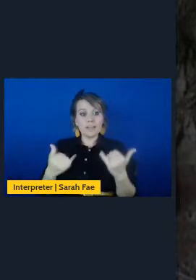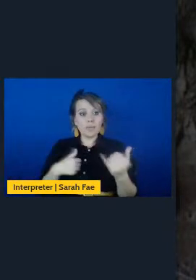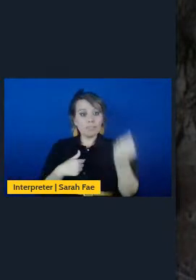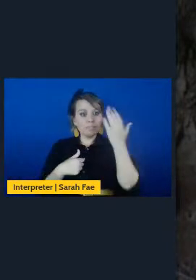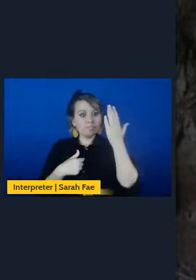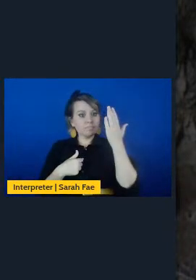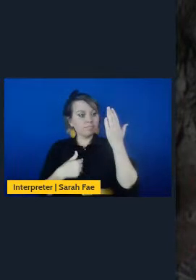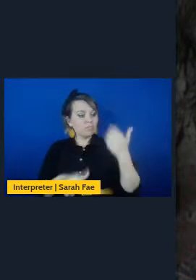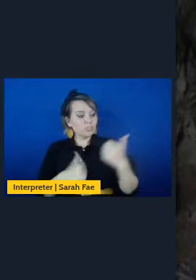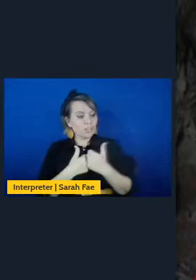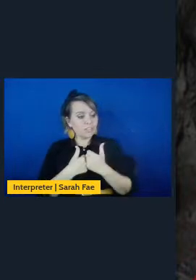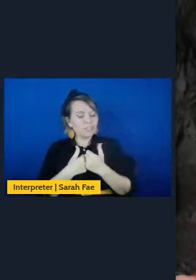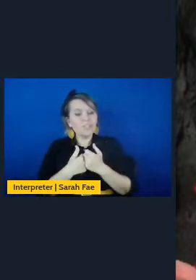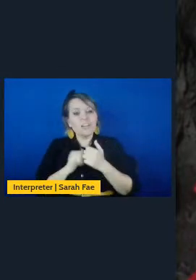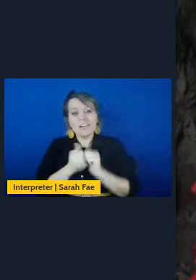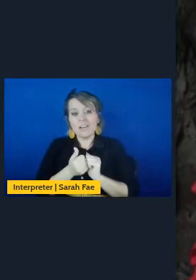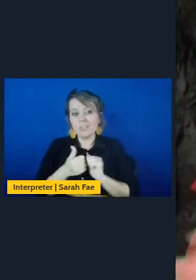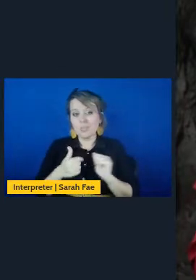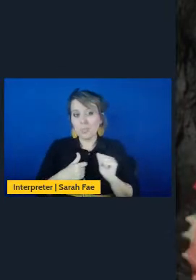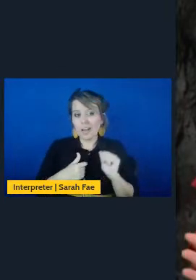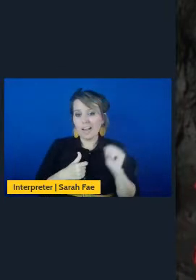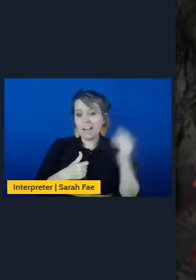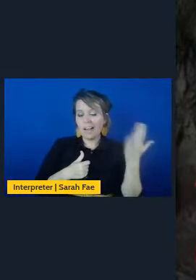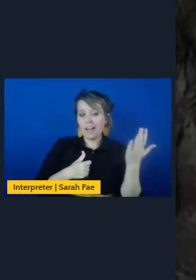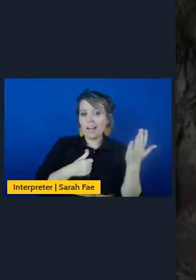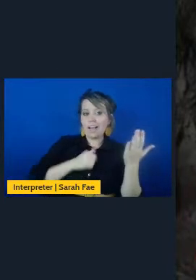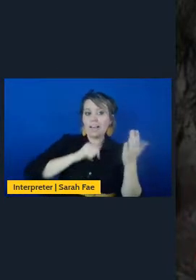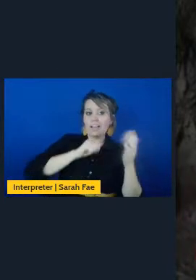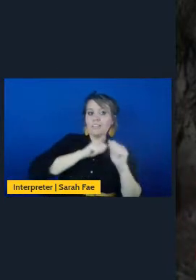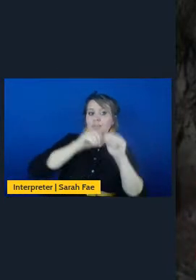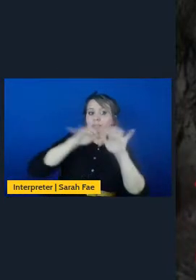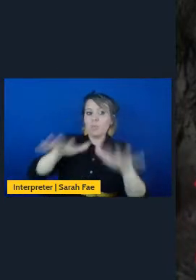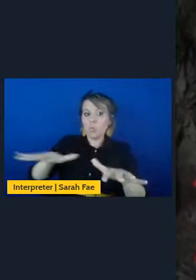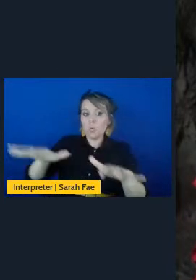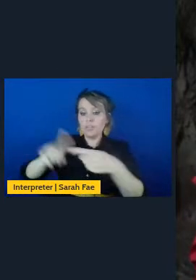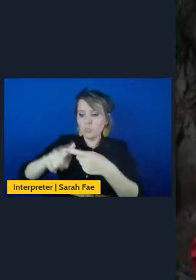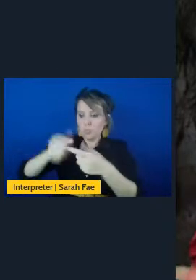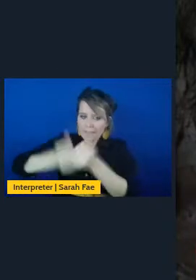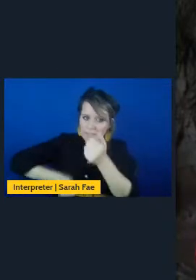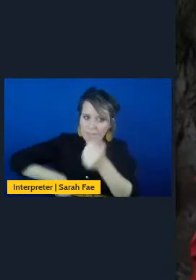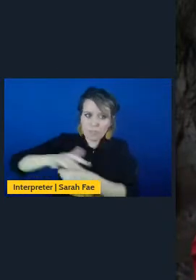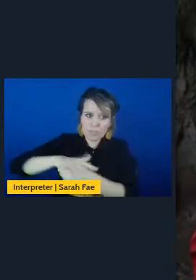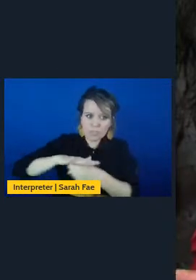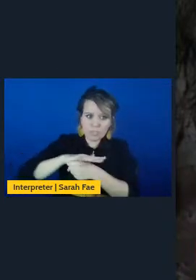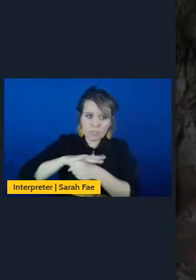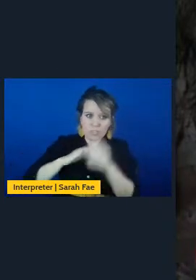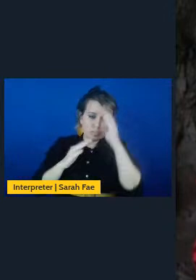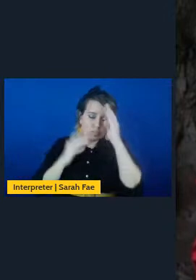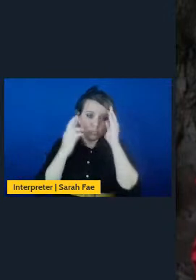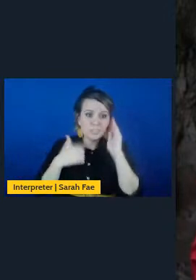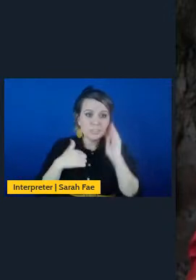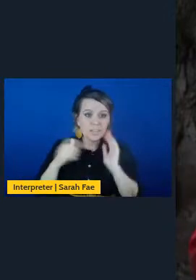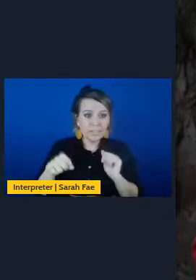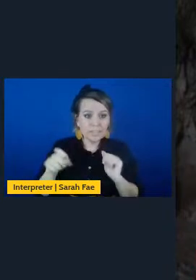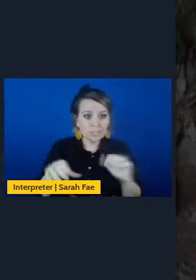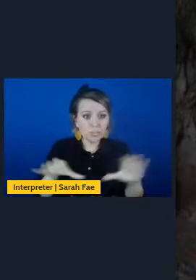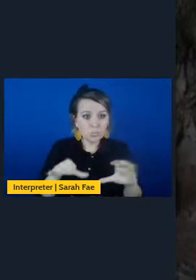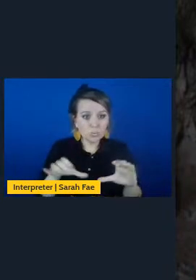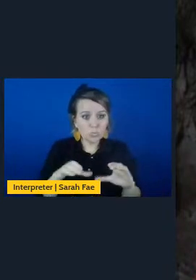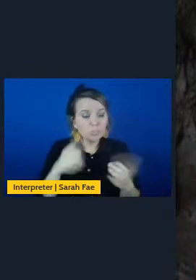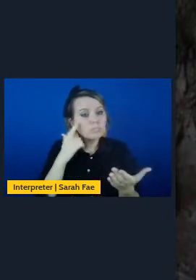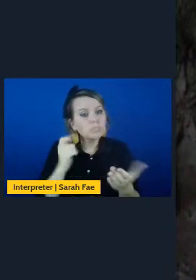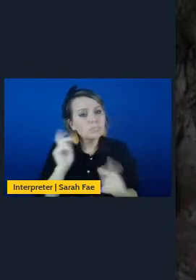challenge of how do I get this across the board deployed to every region? And the reason I needed to do this is because people